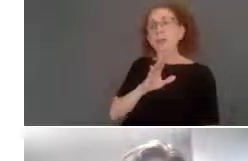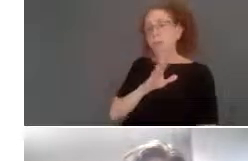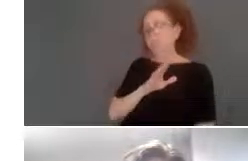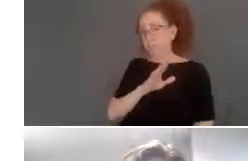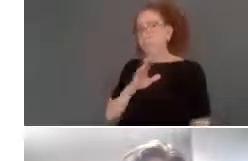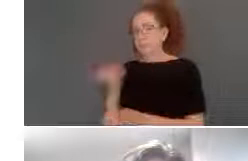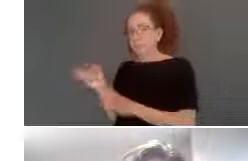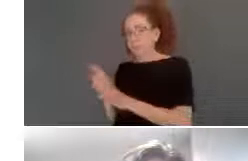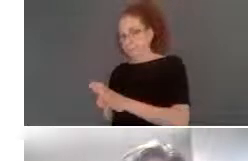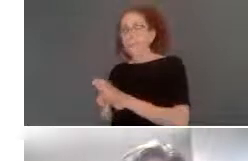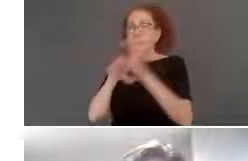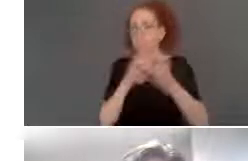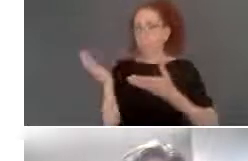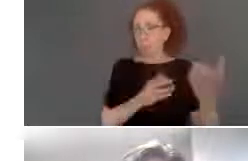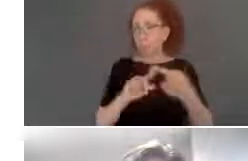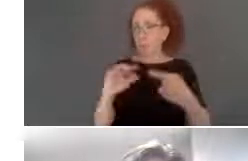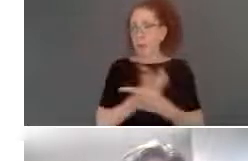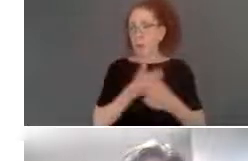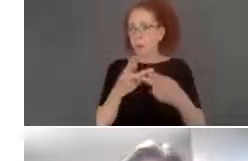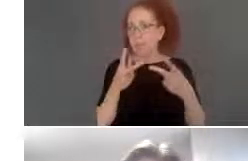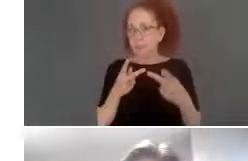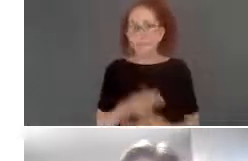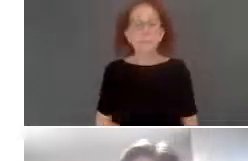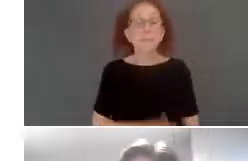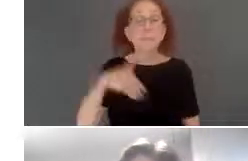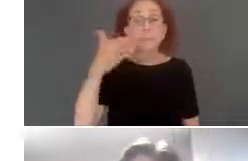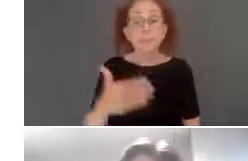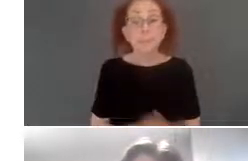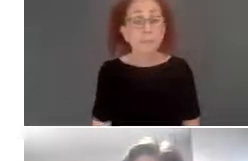Philly site. Next slide.